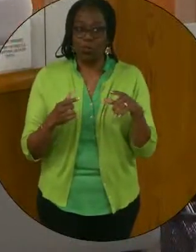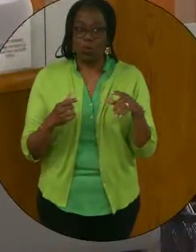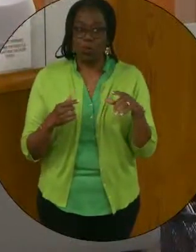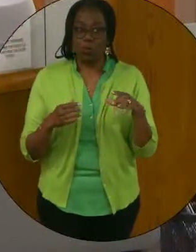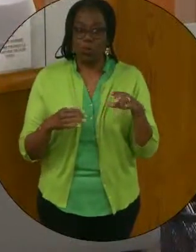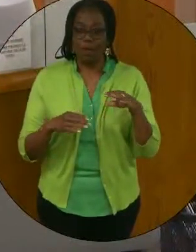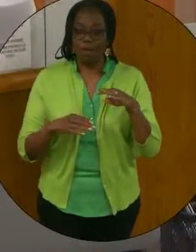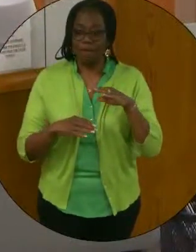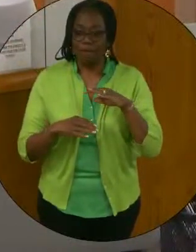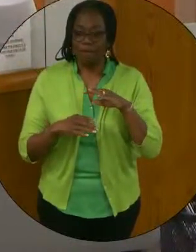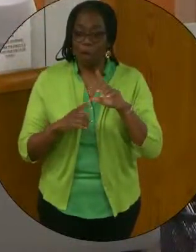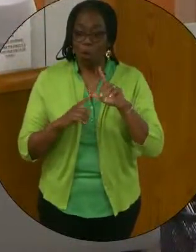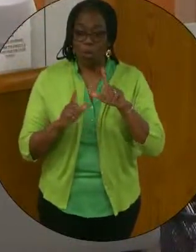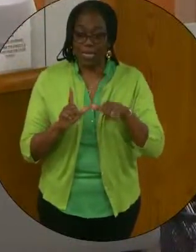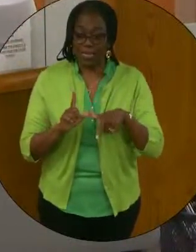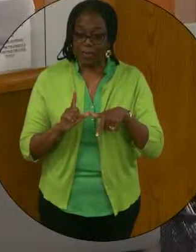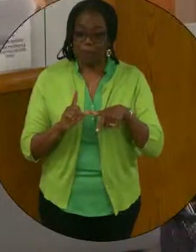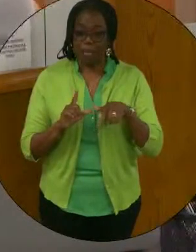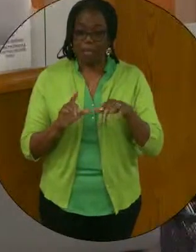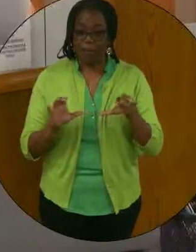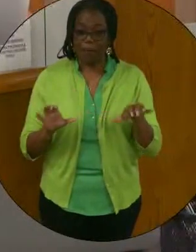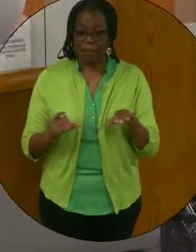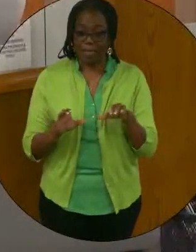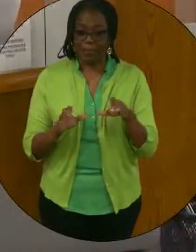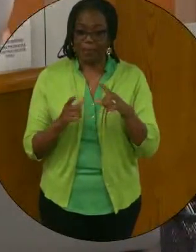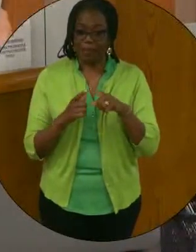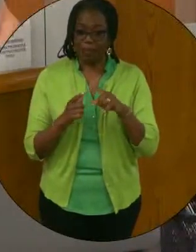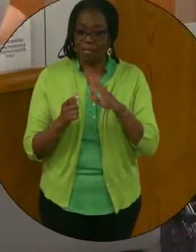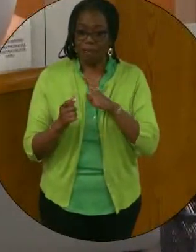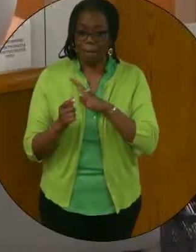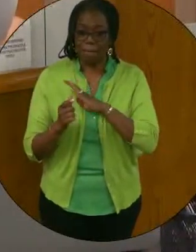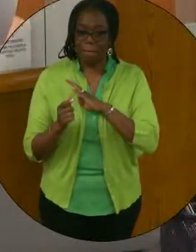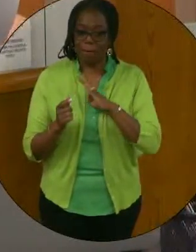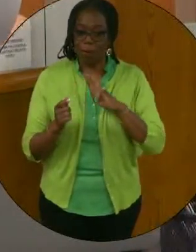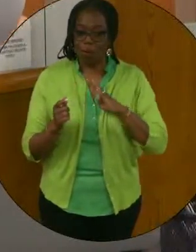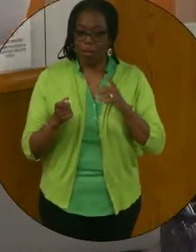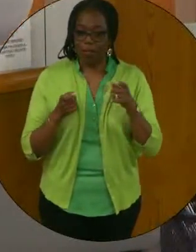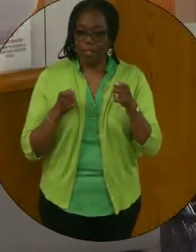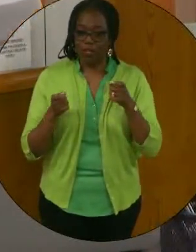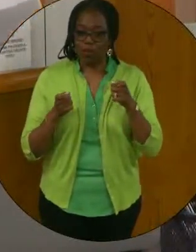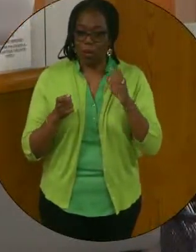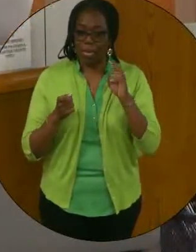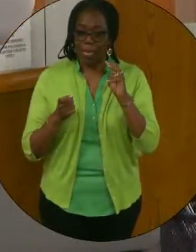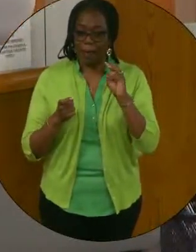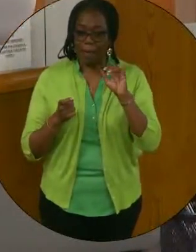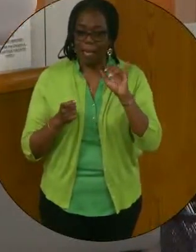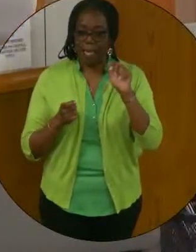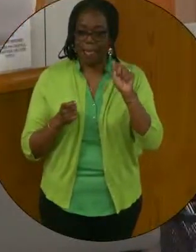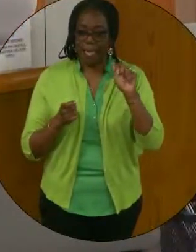Nevada Interscholastic Activities Association Board of Control, or NIAA.